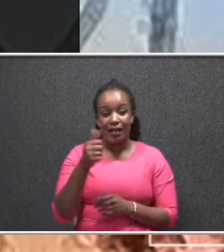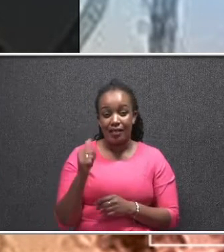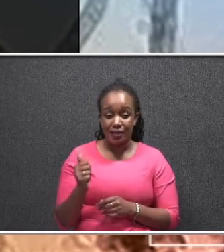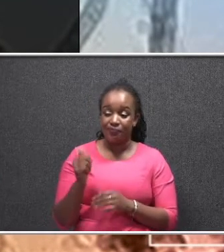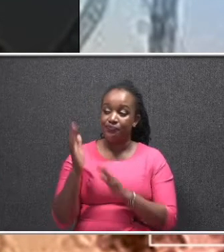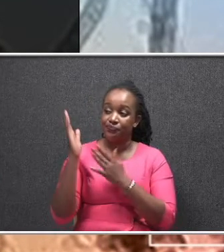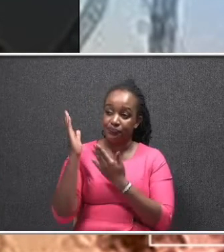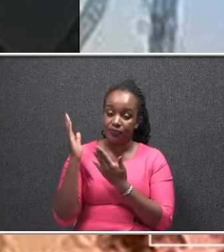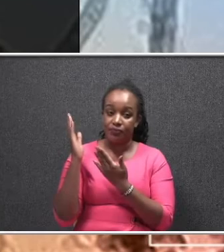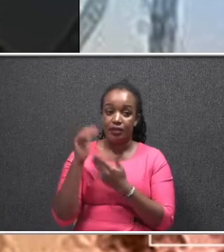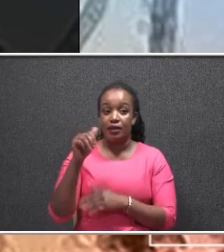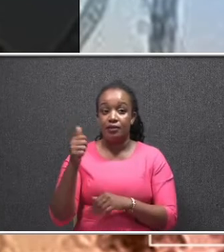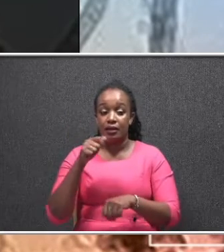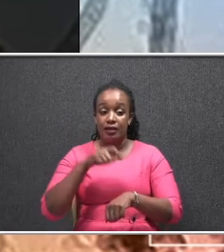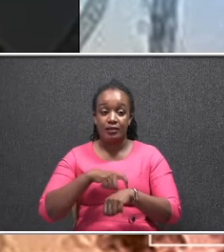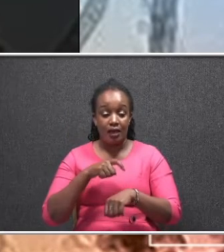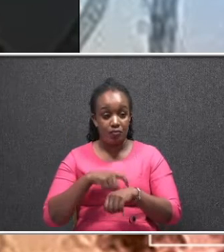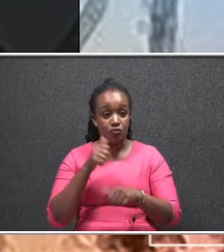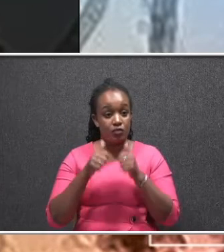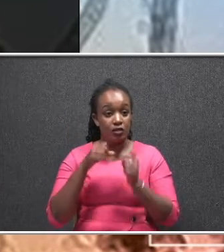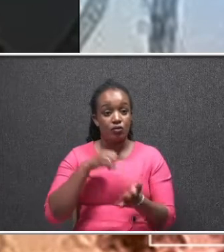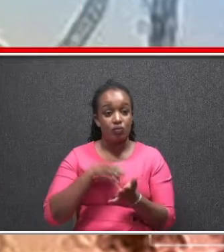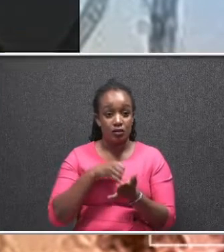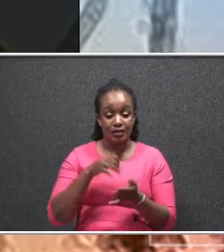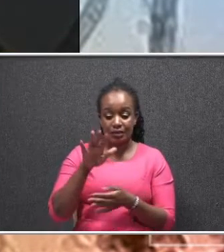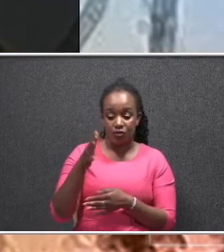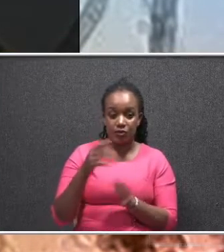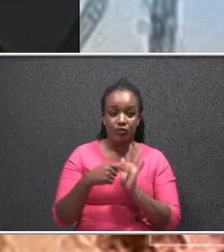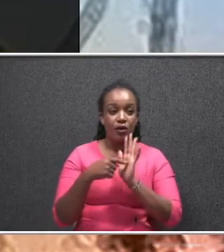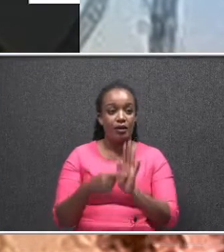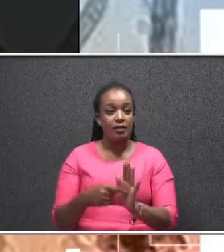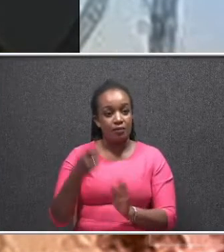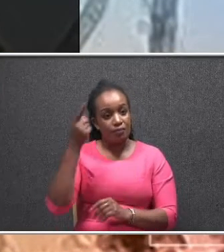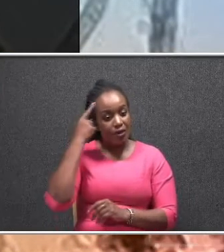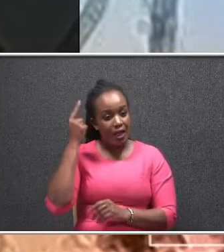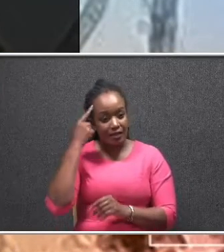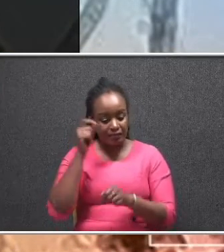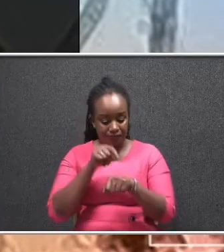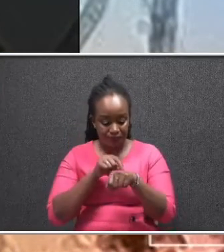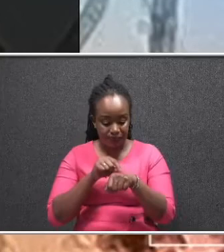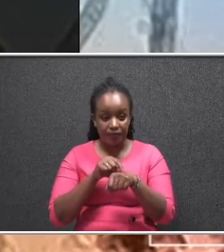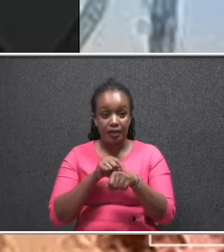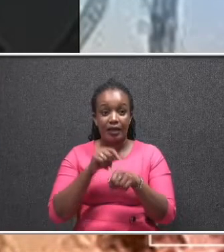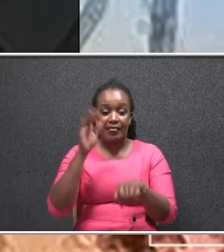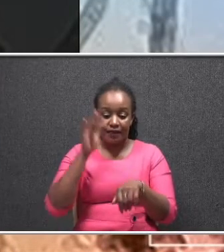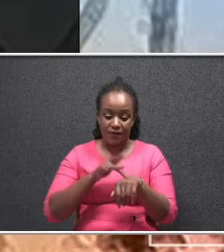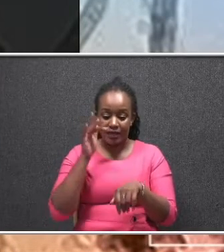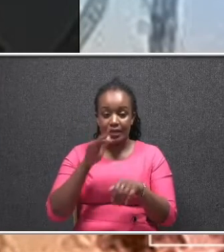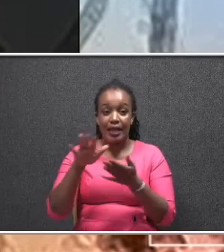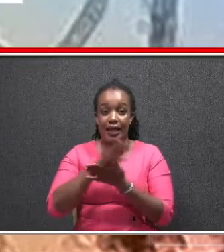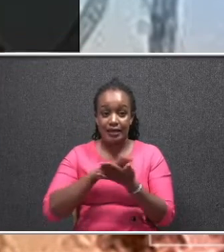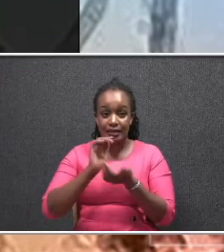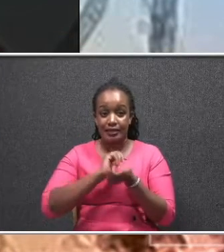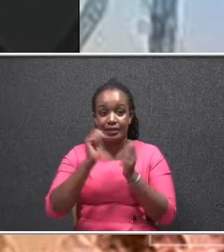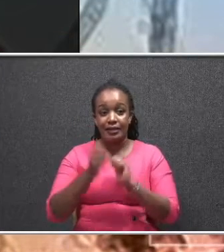type includes skin mucormycosis with symptoms such as black blisters, infected areas turning black, pain,